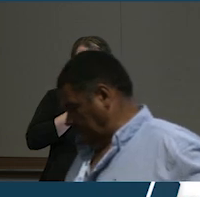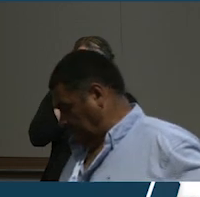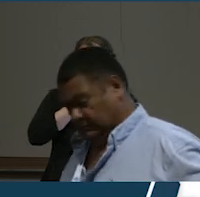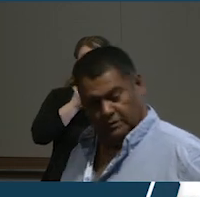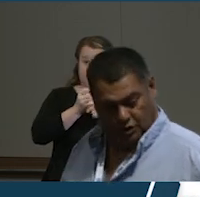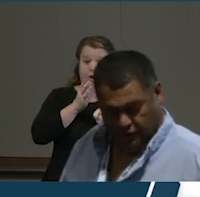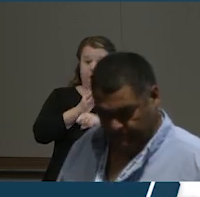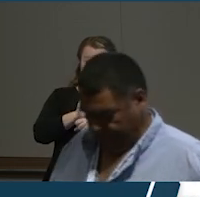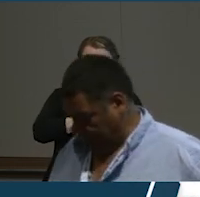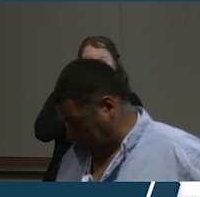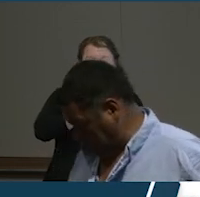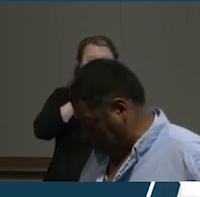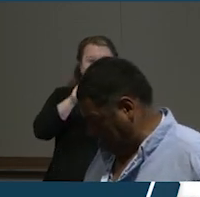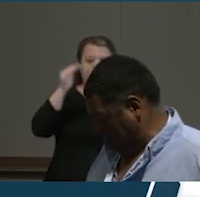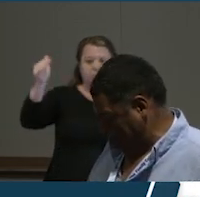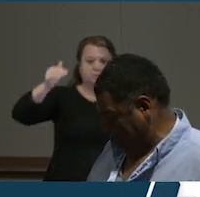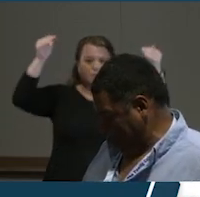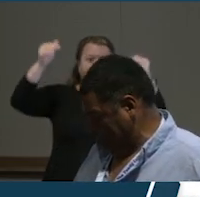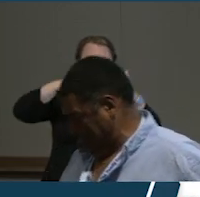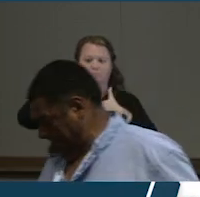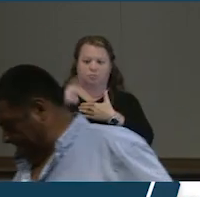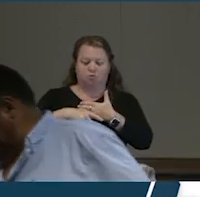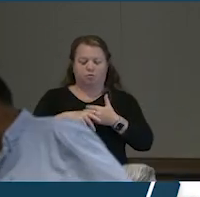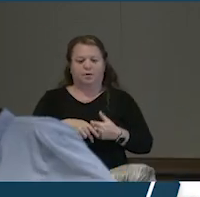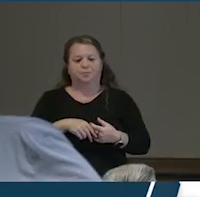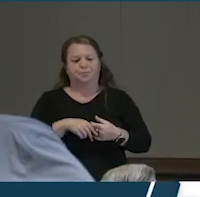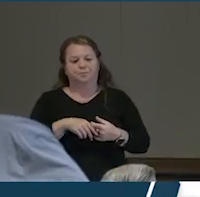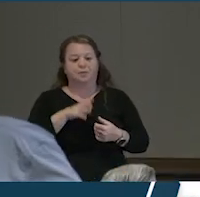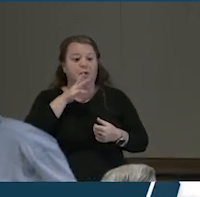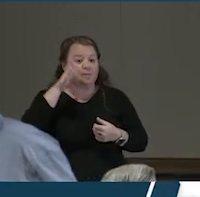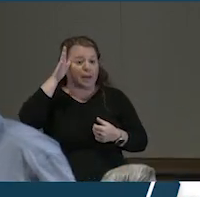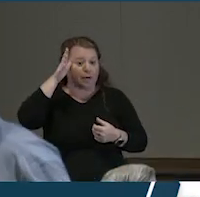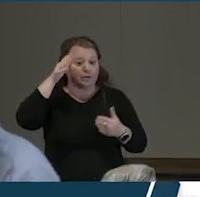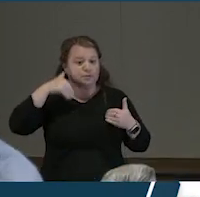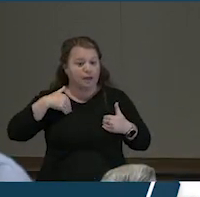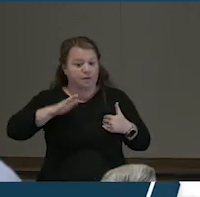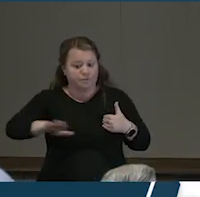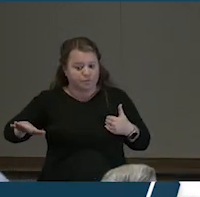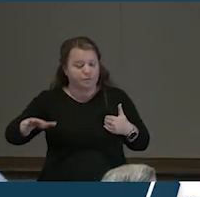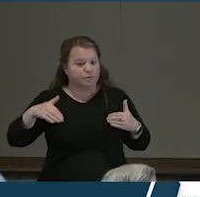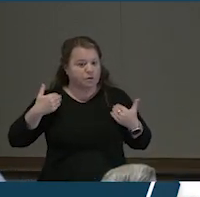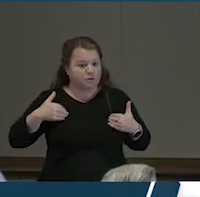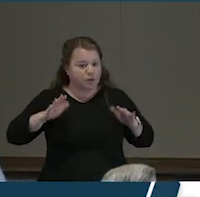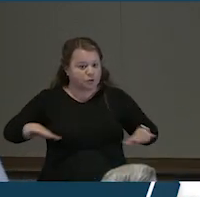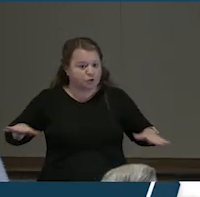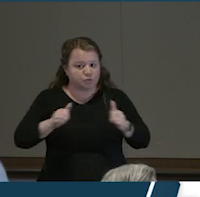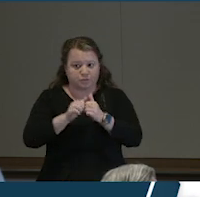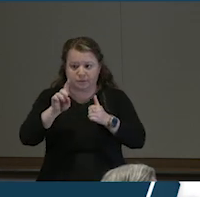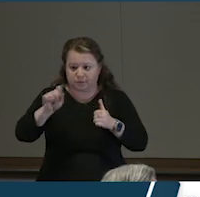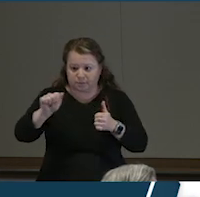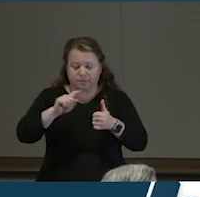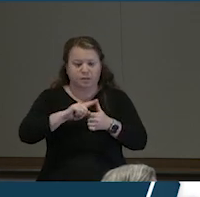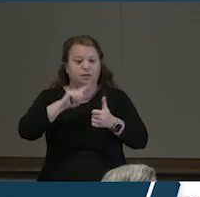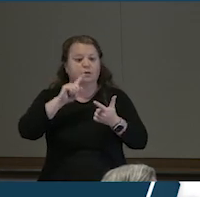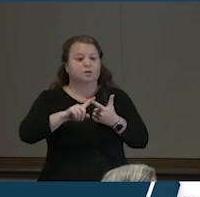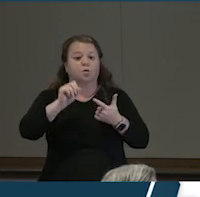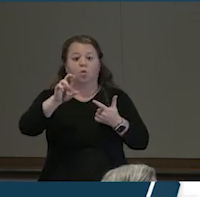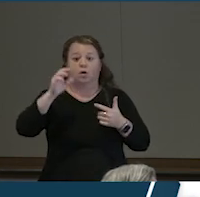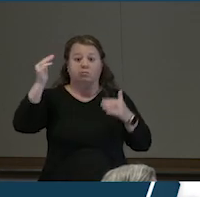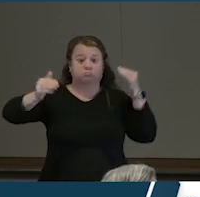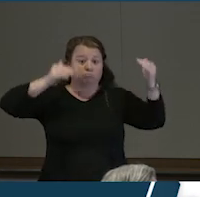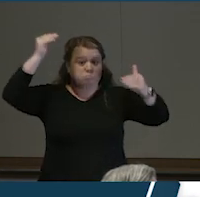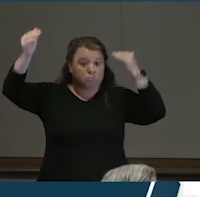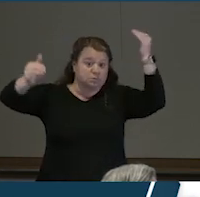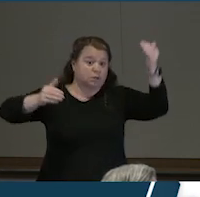all adults in the program. So they're either parents of young children, old children, adults with disabilities, or adults,